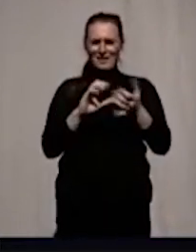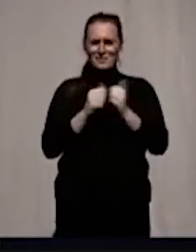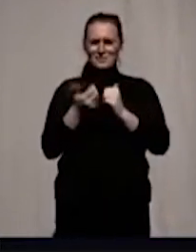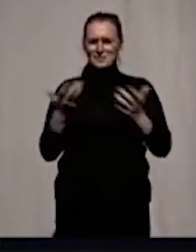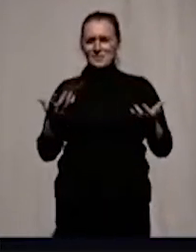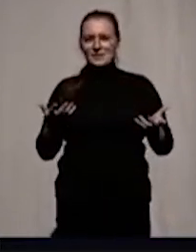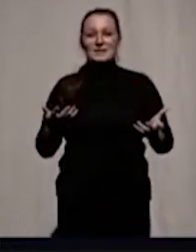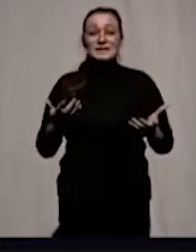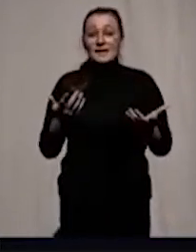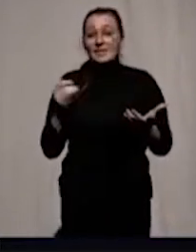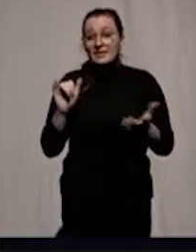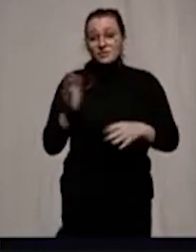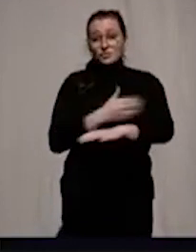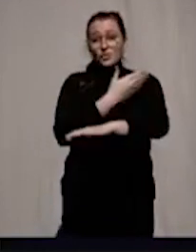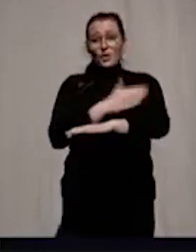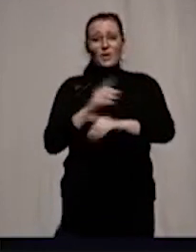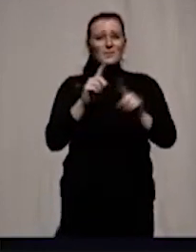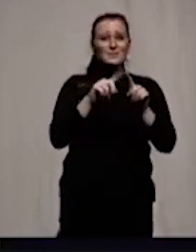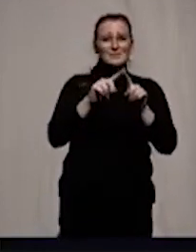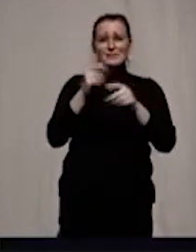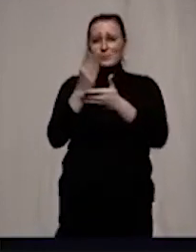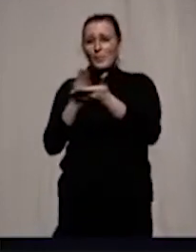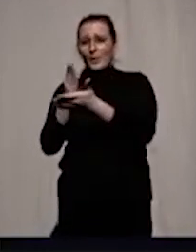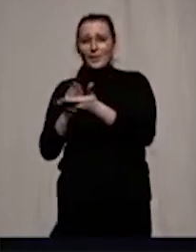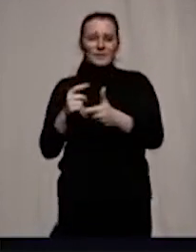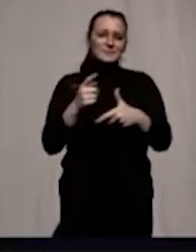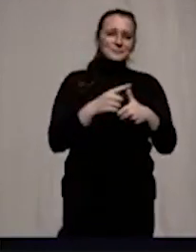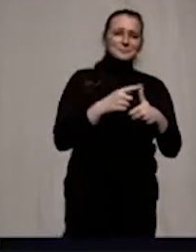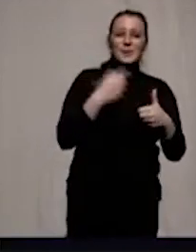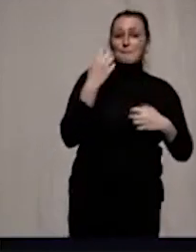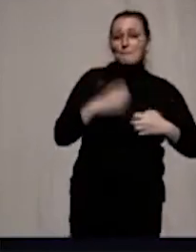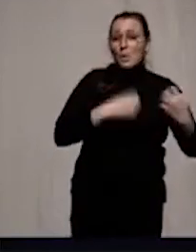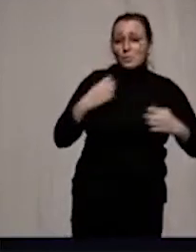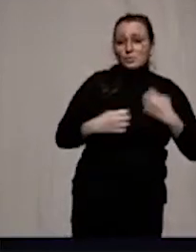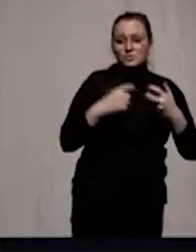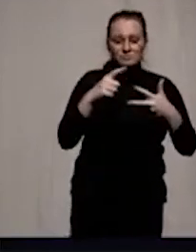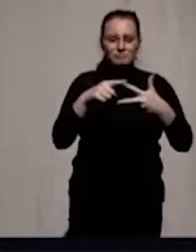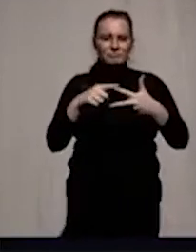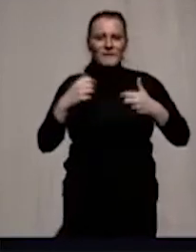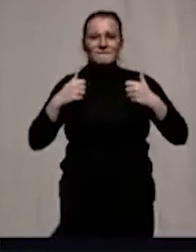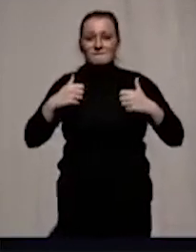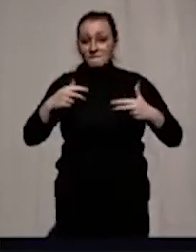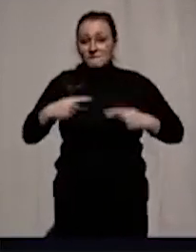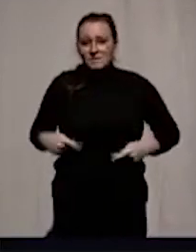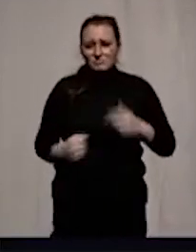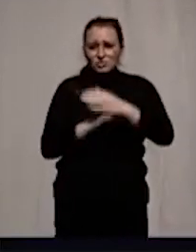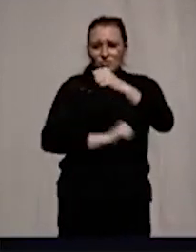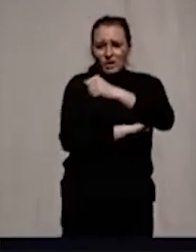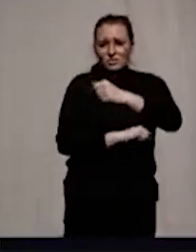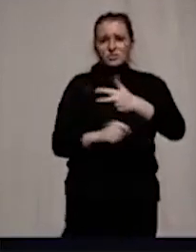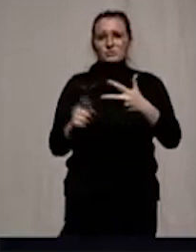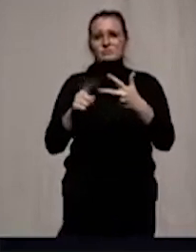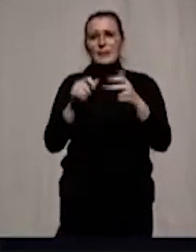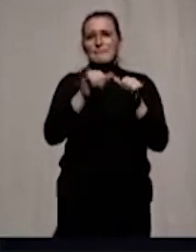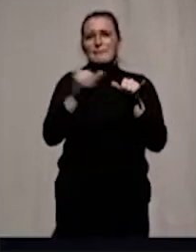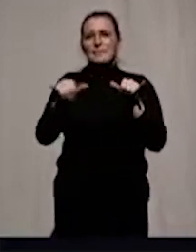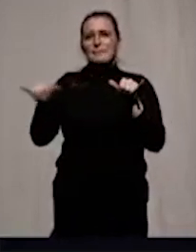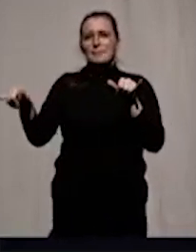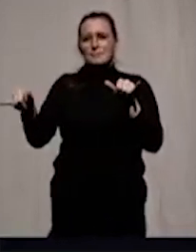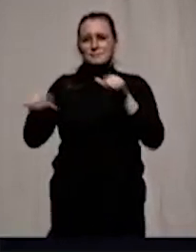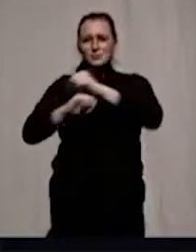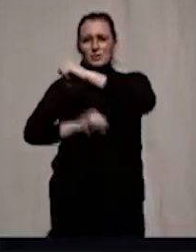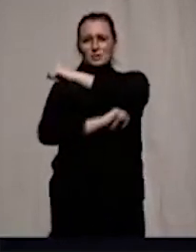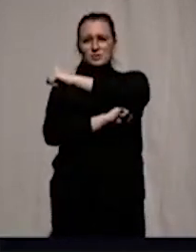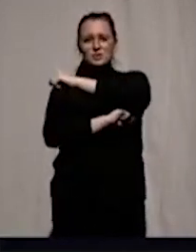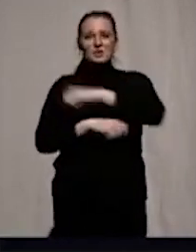aspects of the song. So we've got, the emotional aspect of the song, we've got the physical structure, and we've got the rhythmic structure. So when you look at